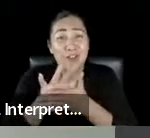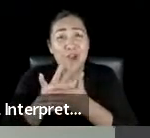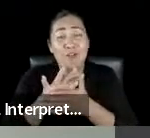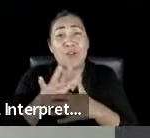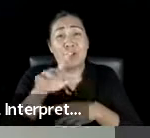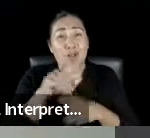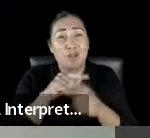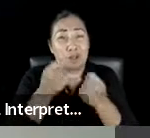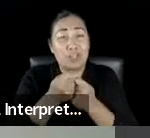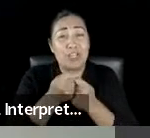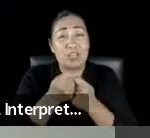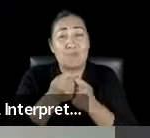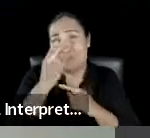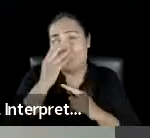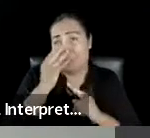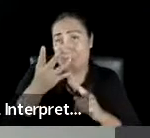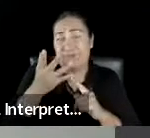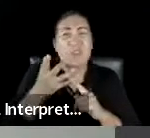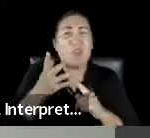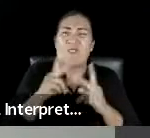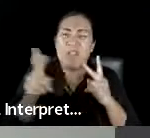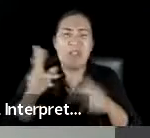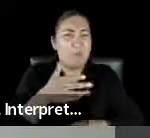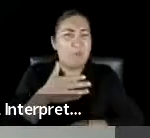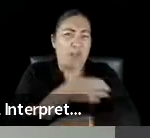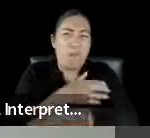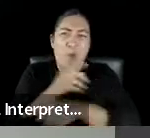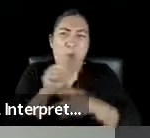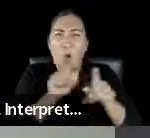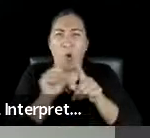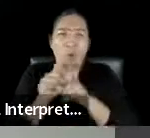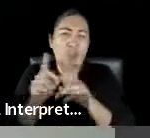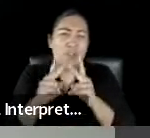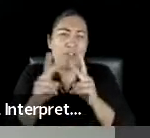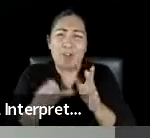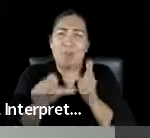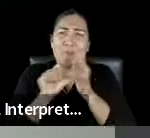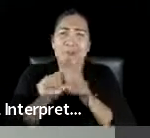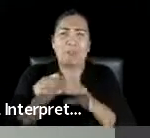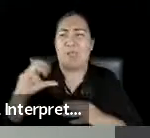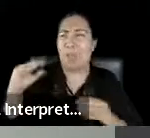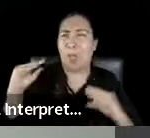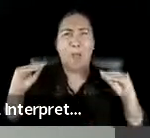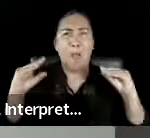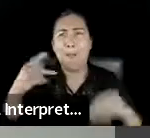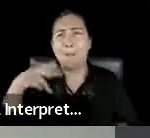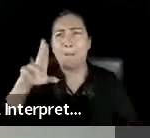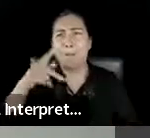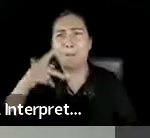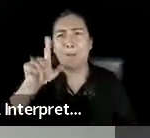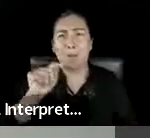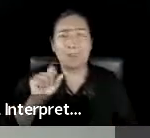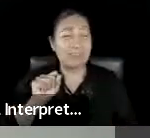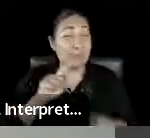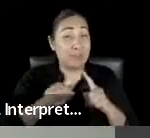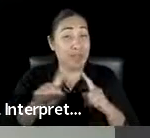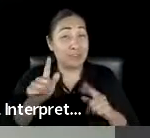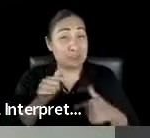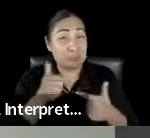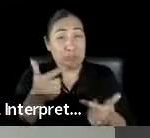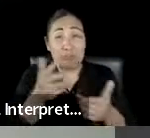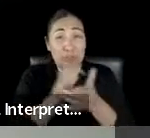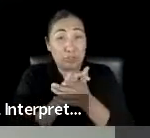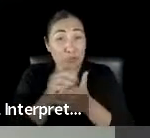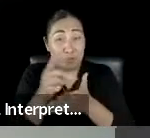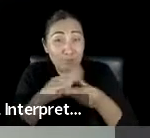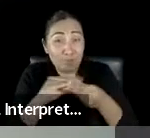just really powerful. I'm also so impressed by the puppetry, but I'm going to go ahead and turn it over to you. Congratulations on third place statewide.